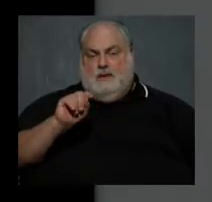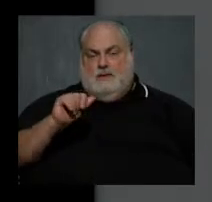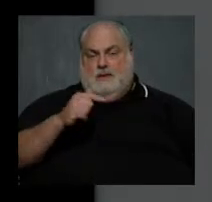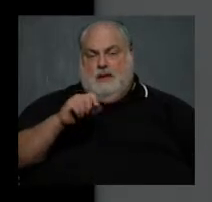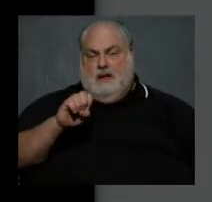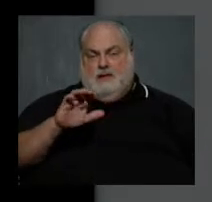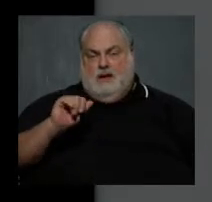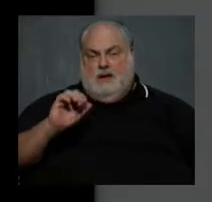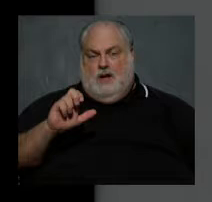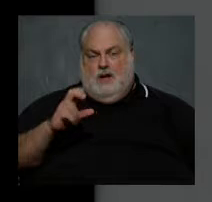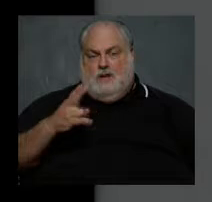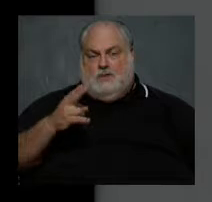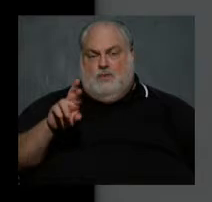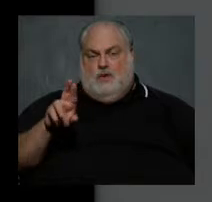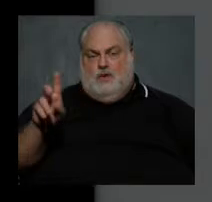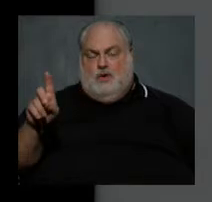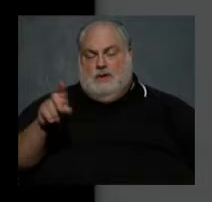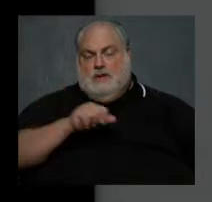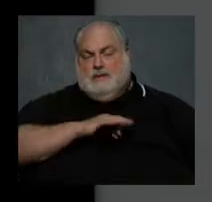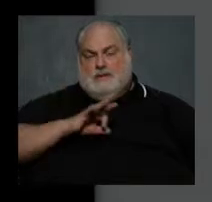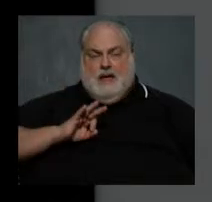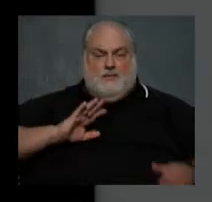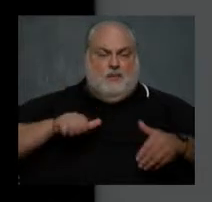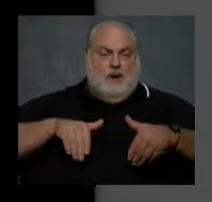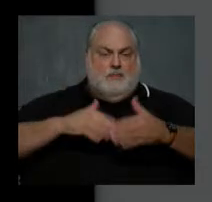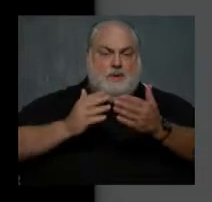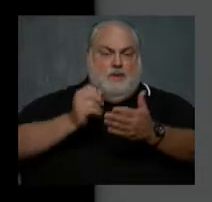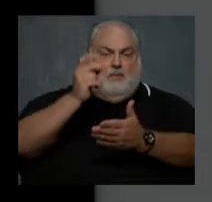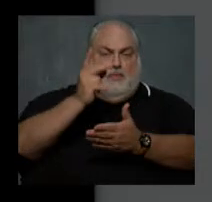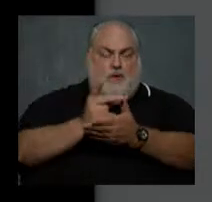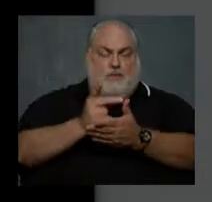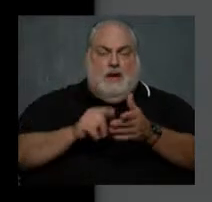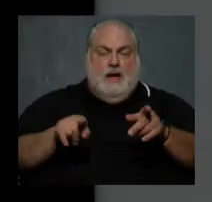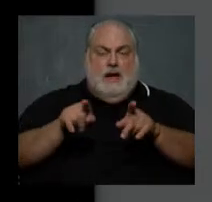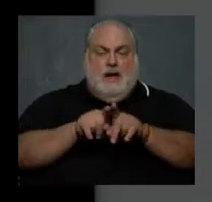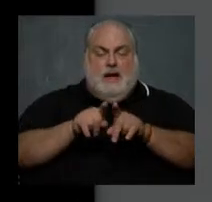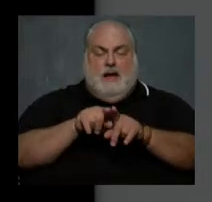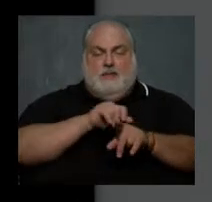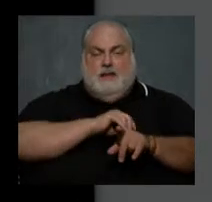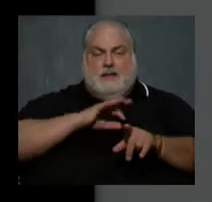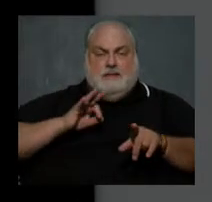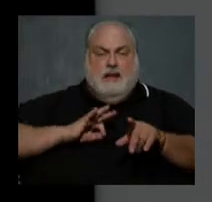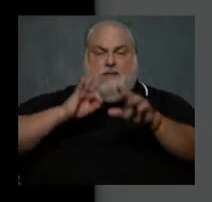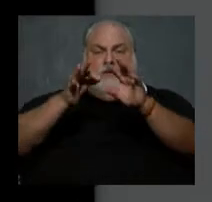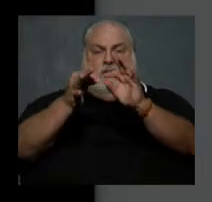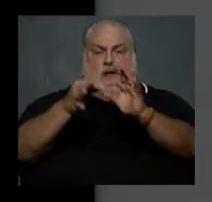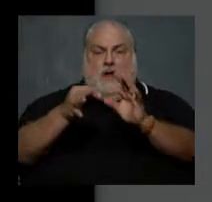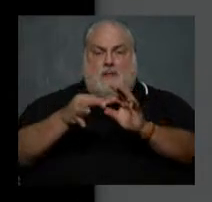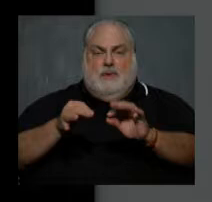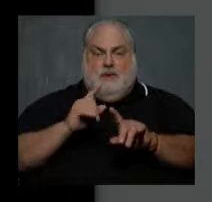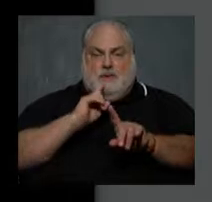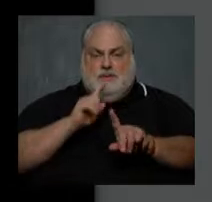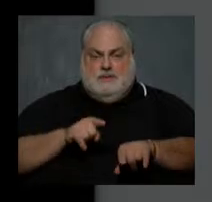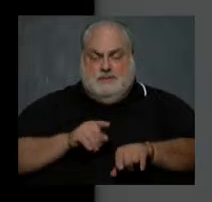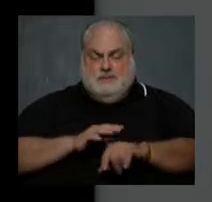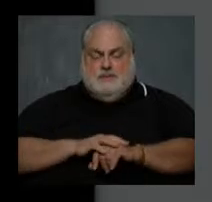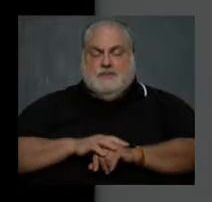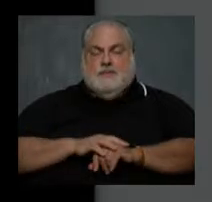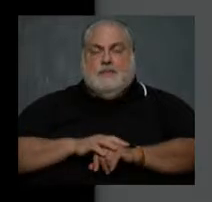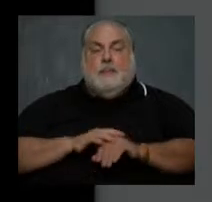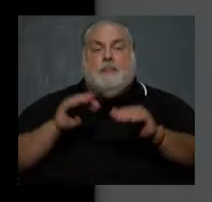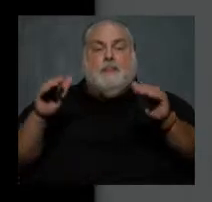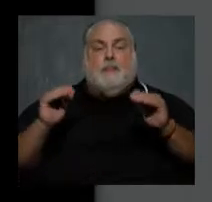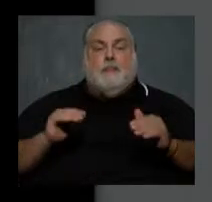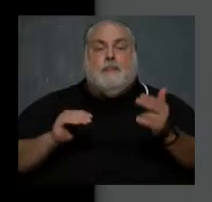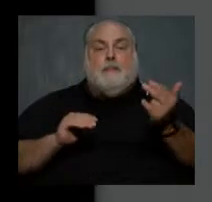recommends approval of the request, subject to compliance with the comments and conditions as outlined in paragraphs D, E, and F of the agenda staff report. And item